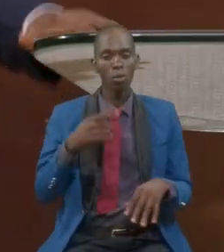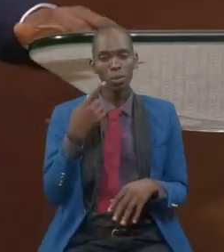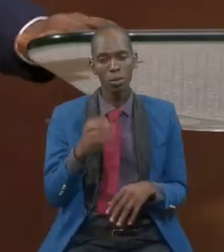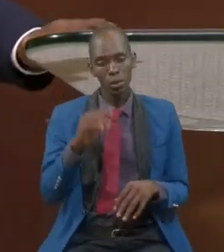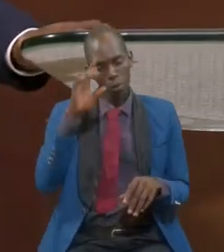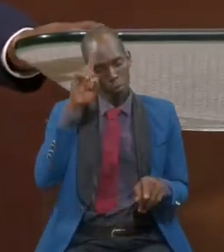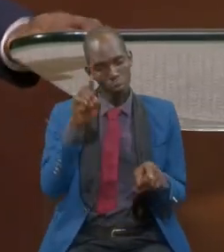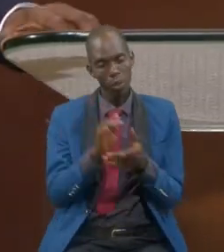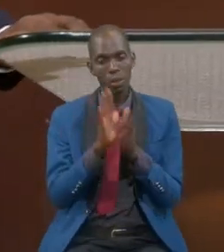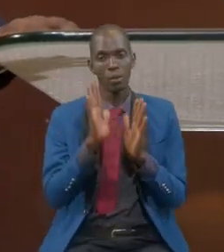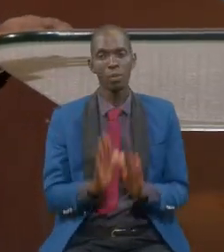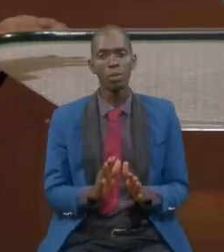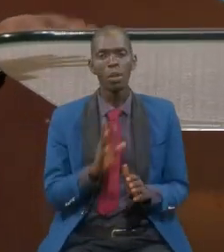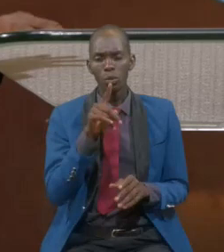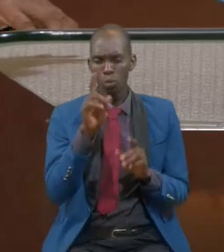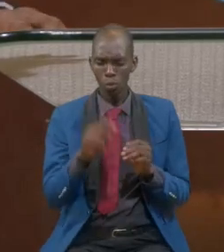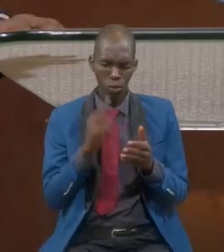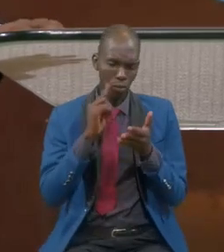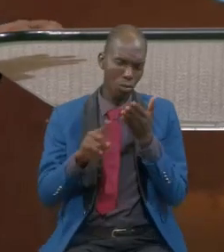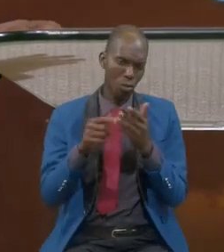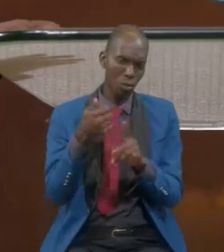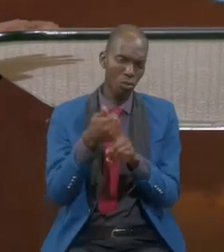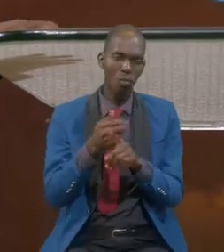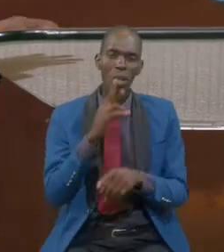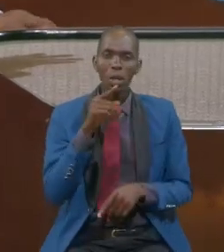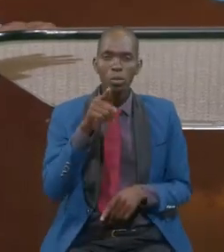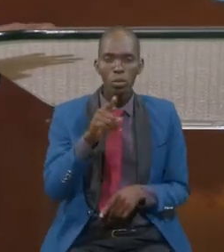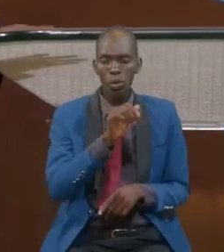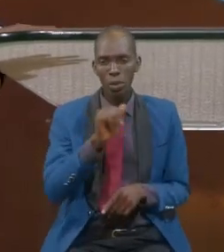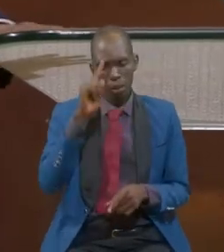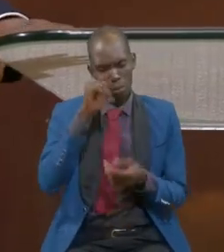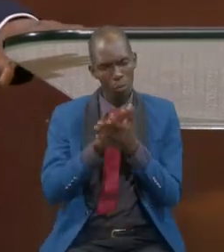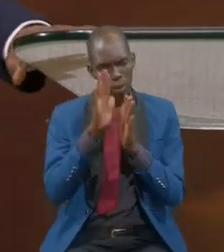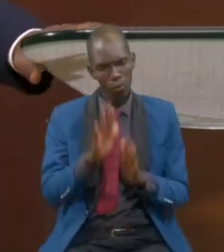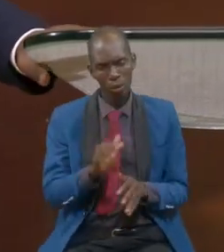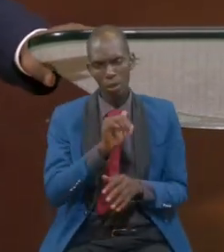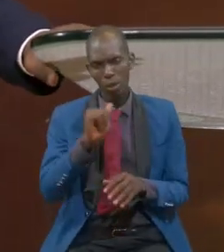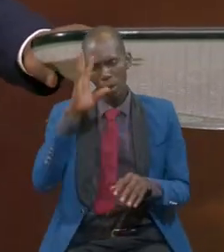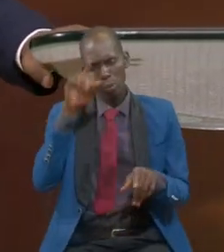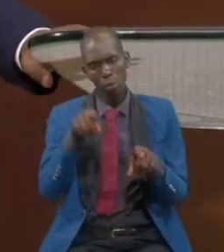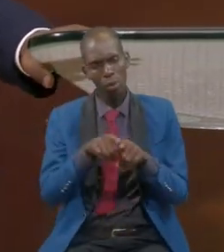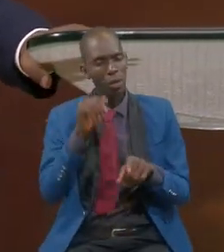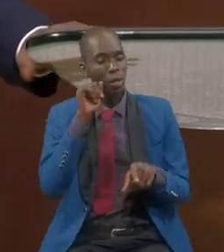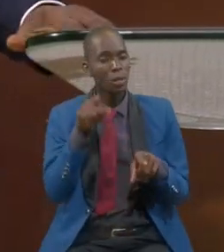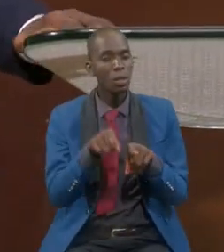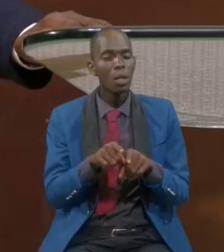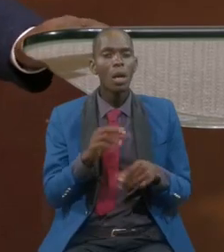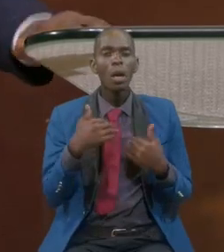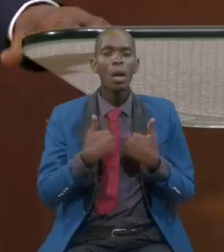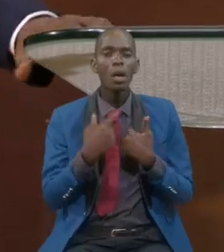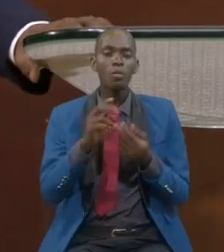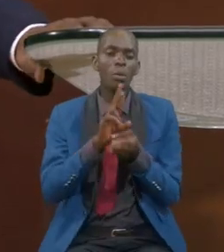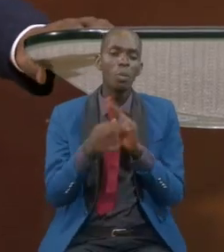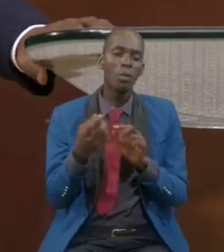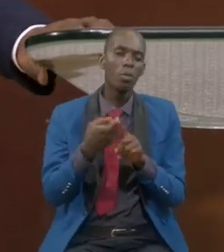check are you a brother are you a sister have you repented repented from your past have you repented